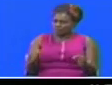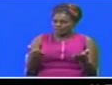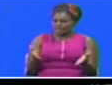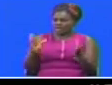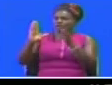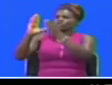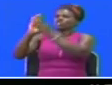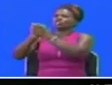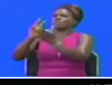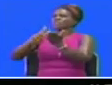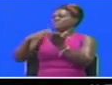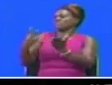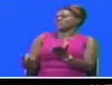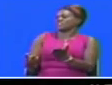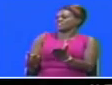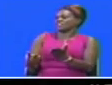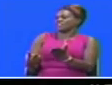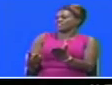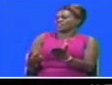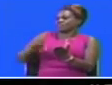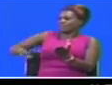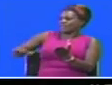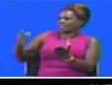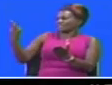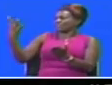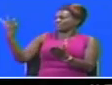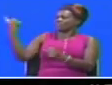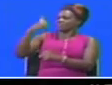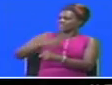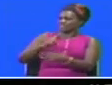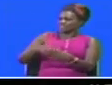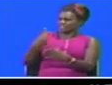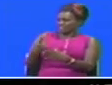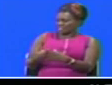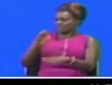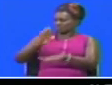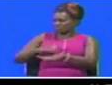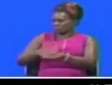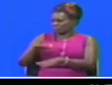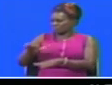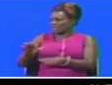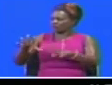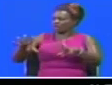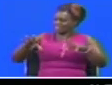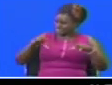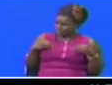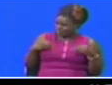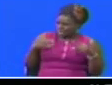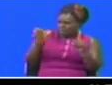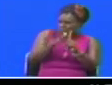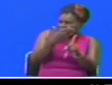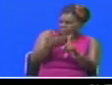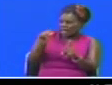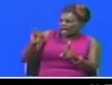Jubilee fails to conduct within the remaining 3 or 4 days, then that it will be fair for them to agree and then persuade IBC to